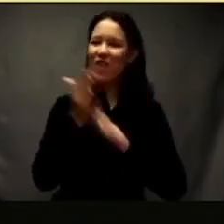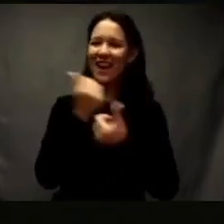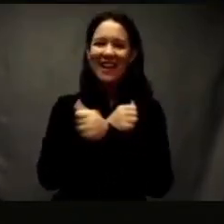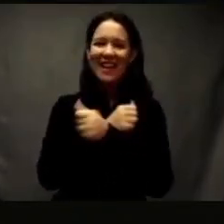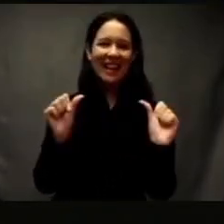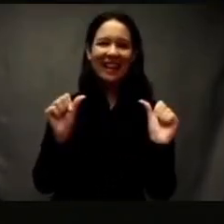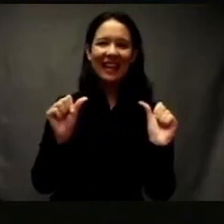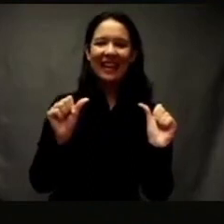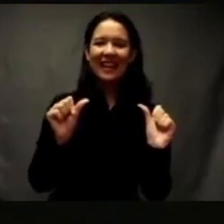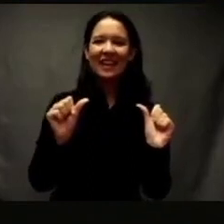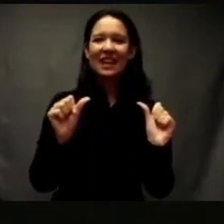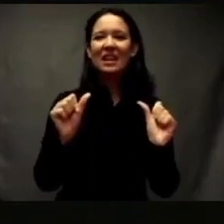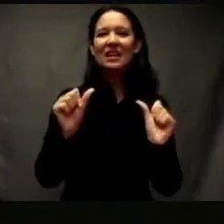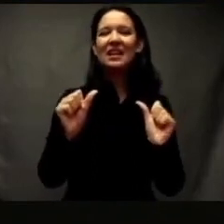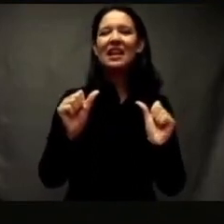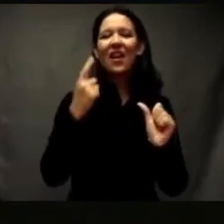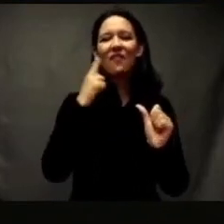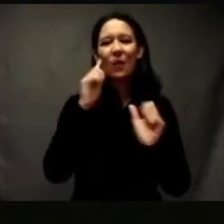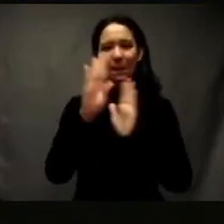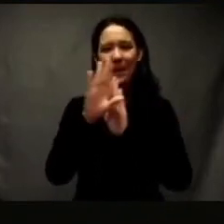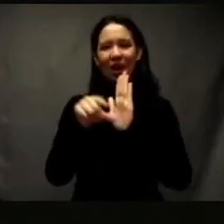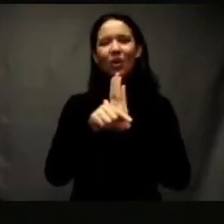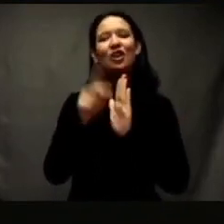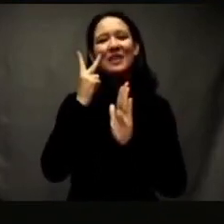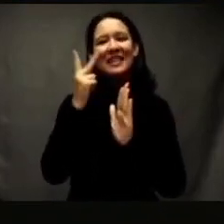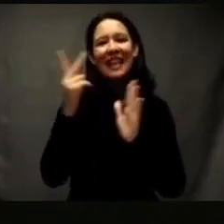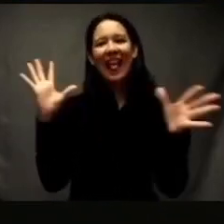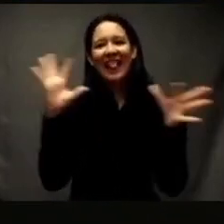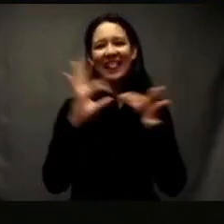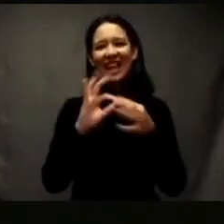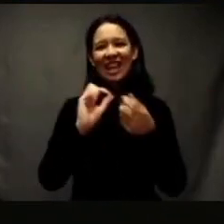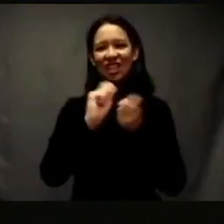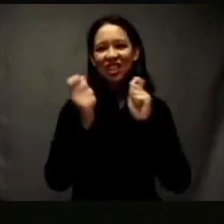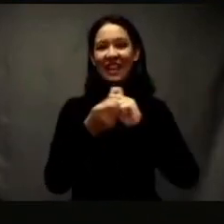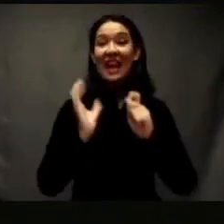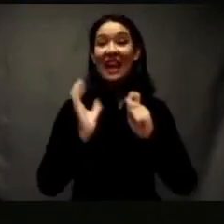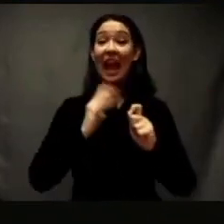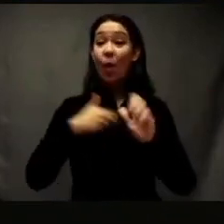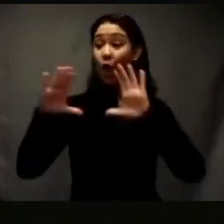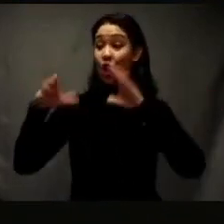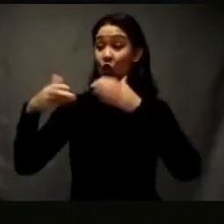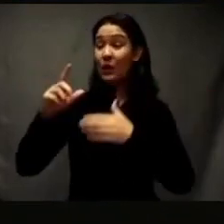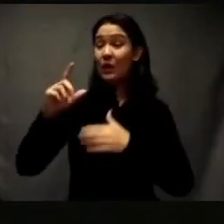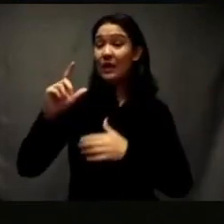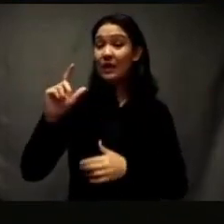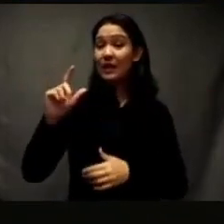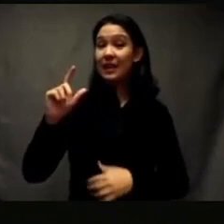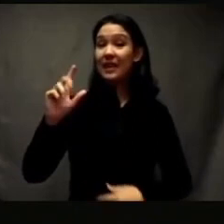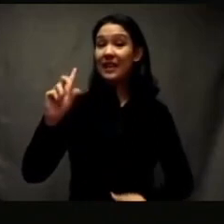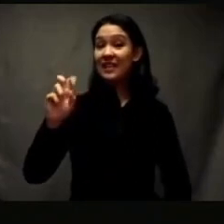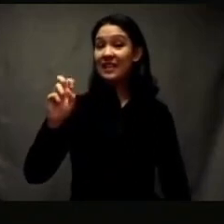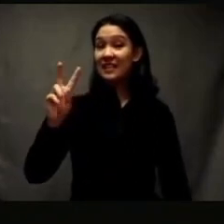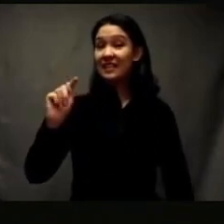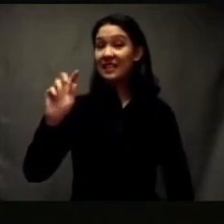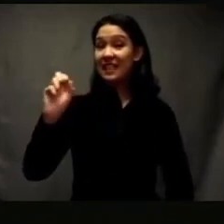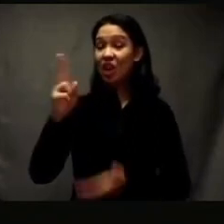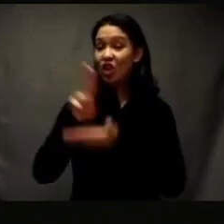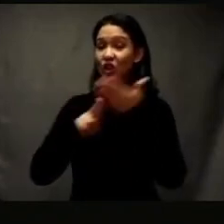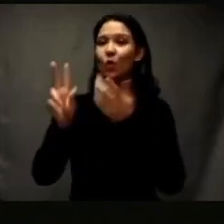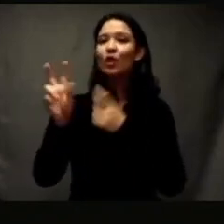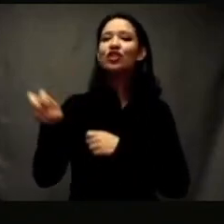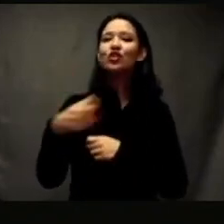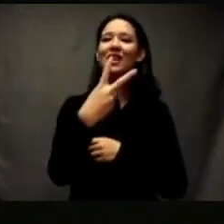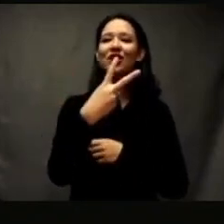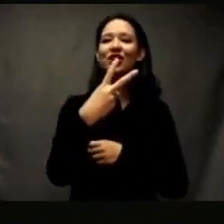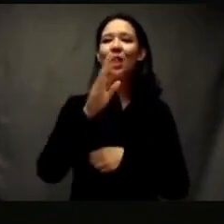for background, and you'll see a link change eventually, is our group is at Tufts University right now, and we're transitioning to Boston College